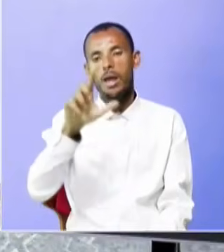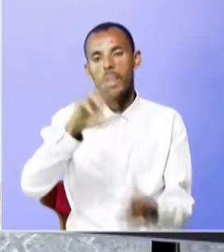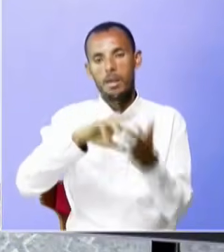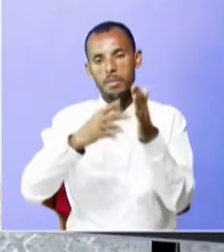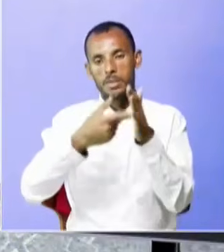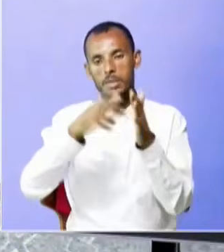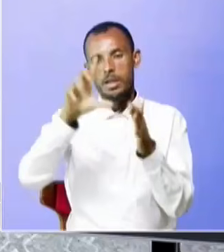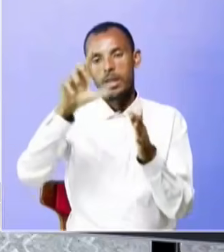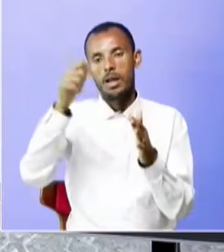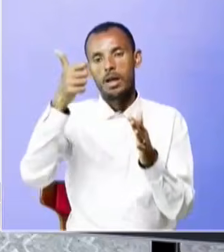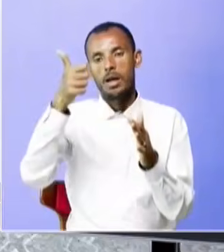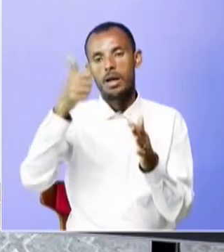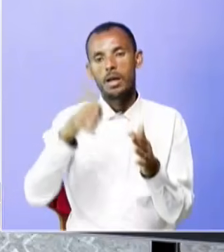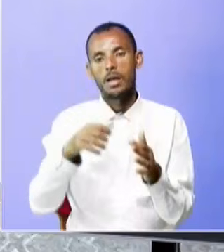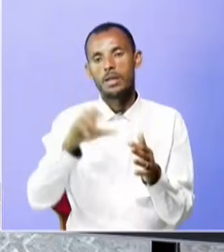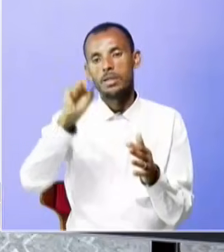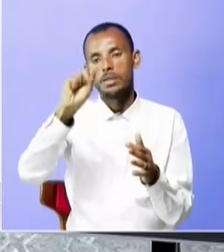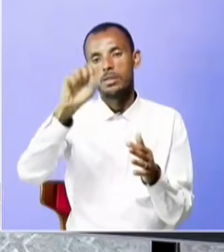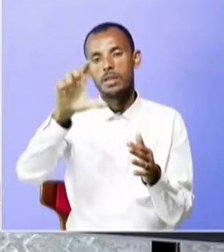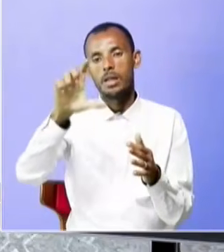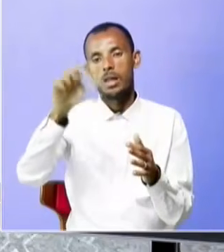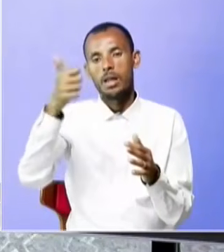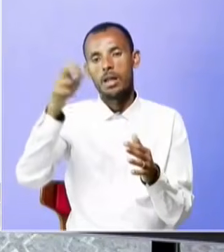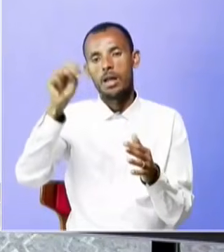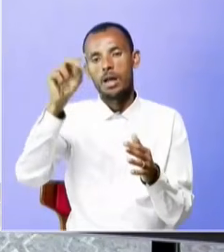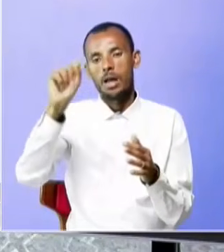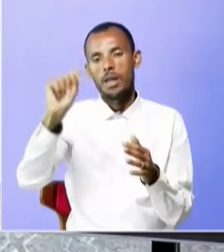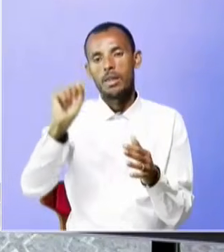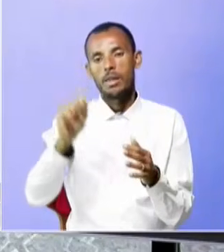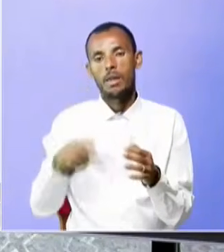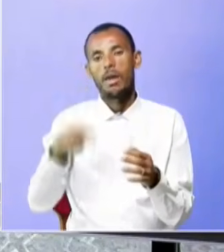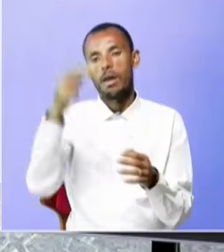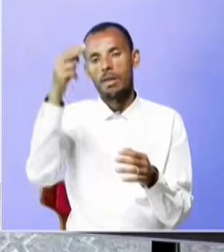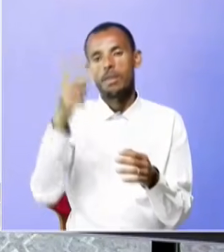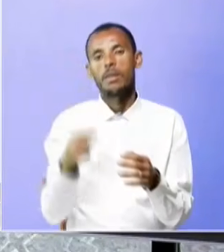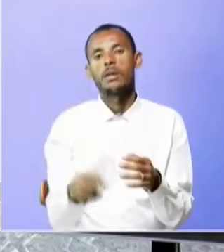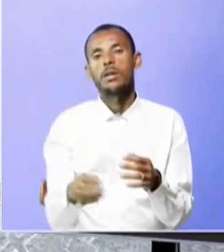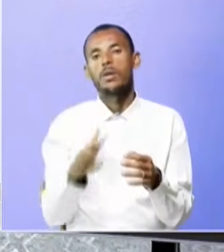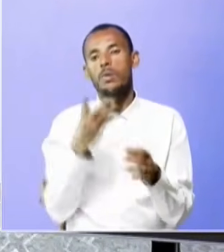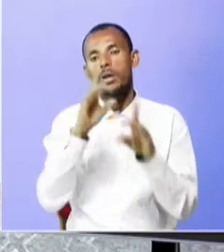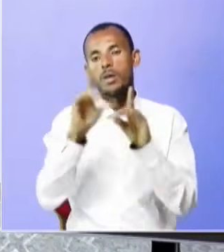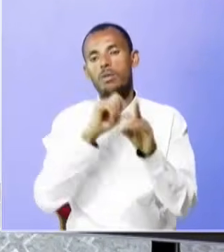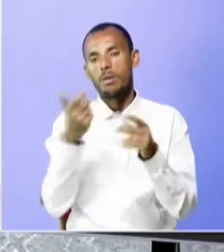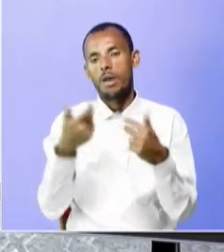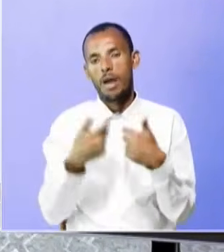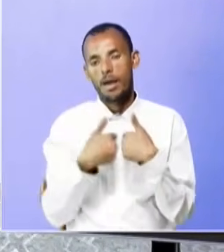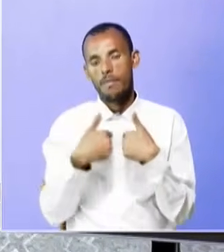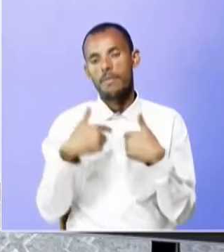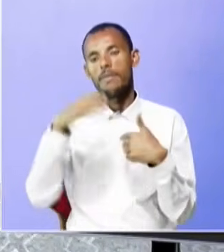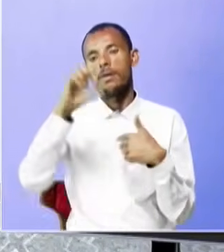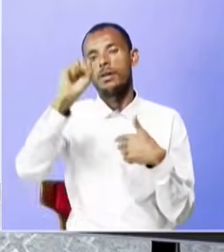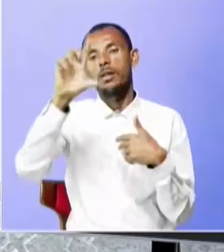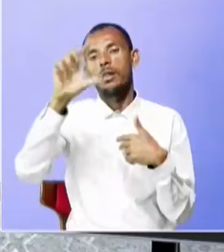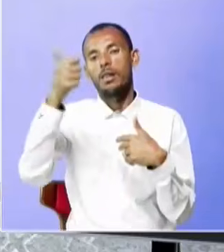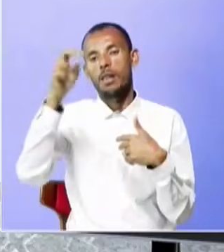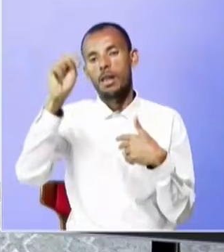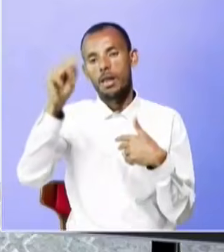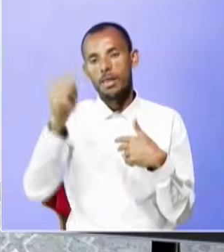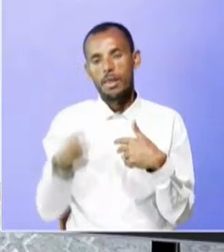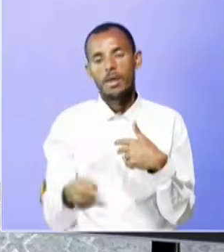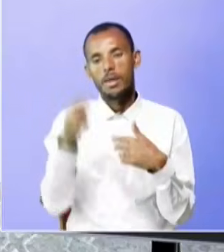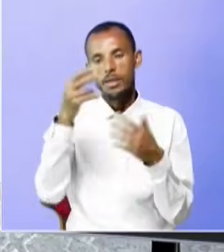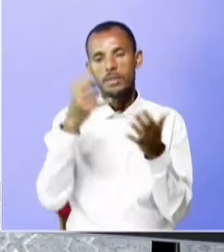have the radius, but we don't have the slant height. This height is the